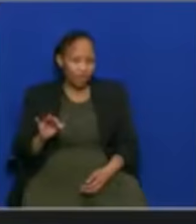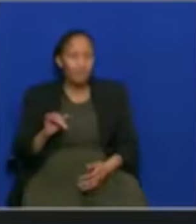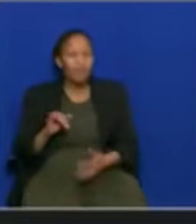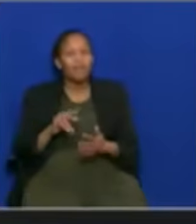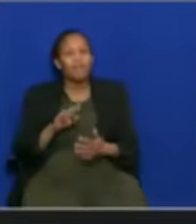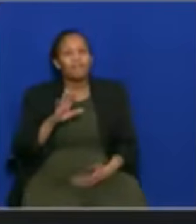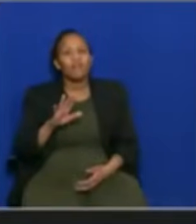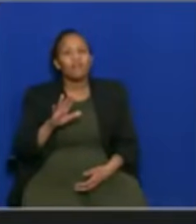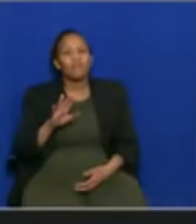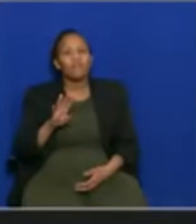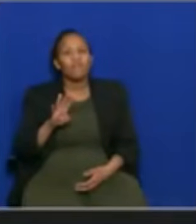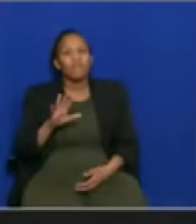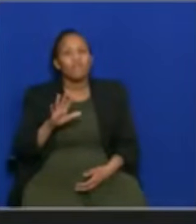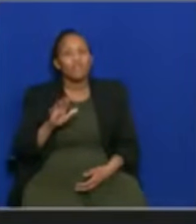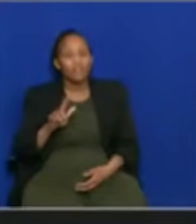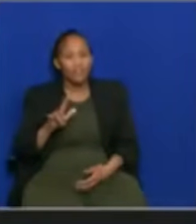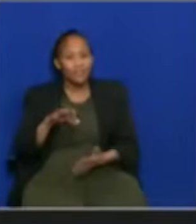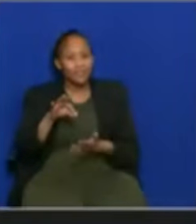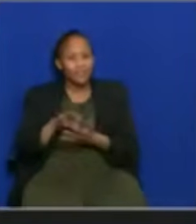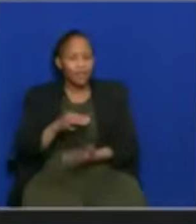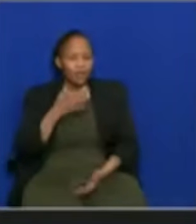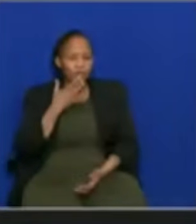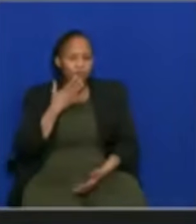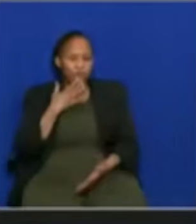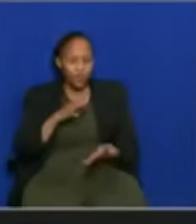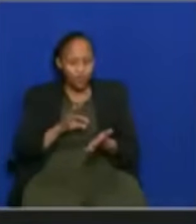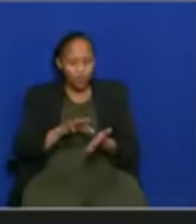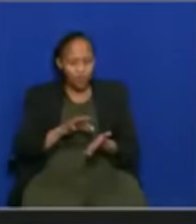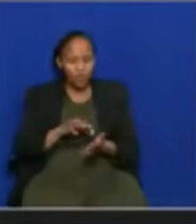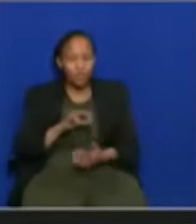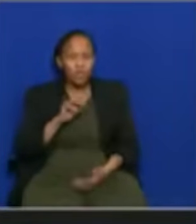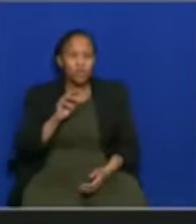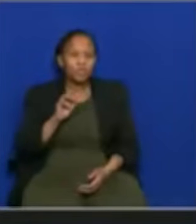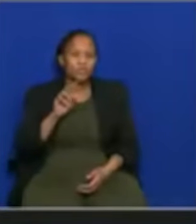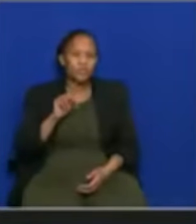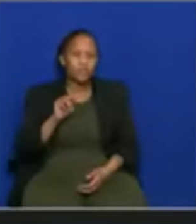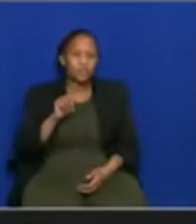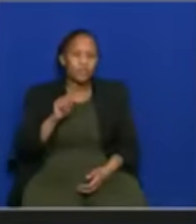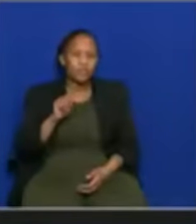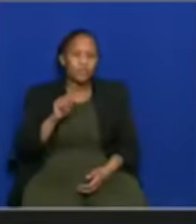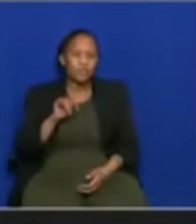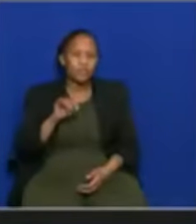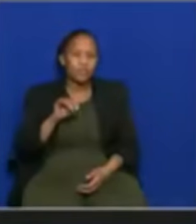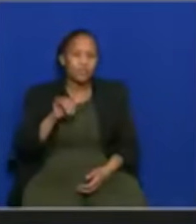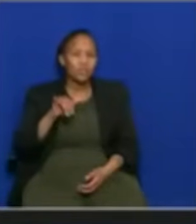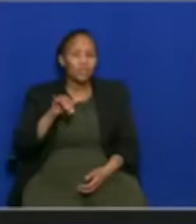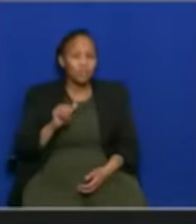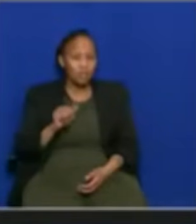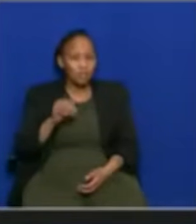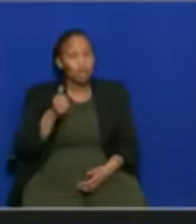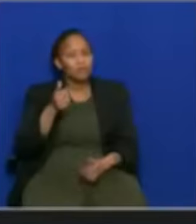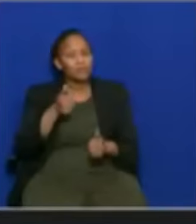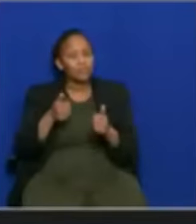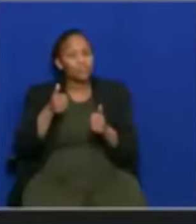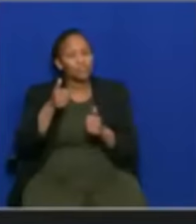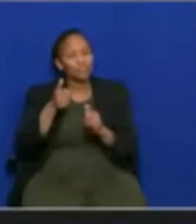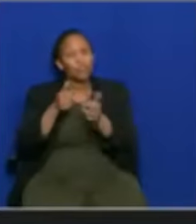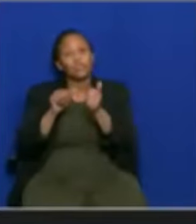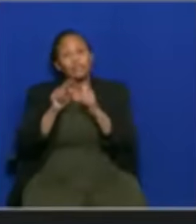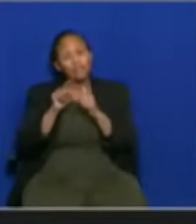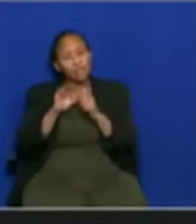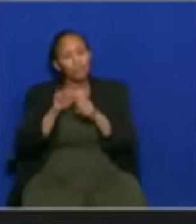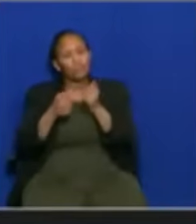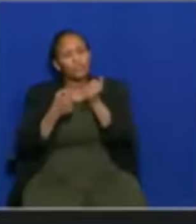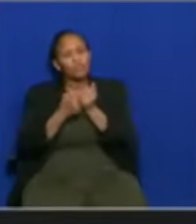by El Ntia, Lieutenant General, Acting Deputy National Commissioner, Support Services. And